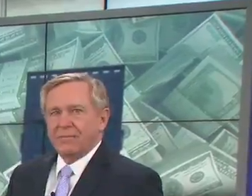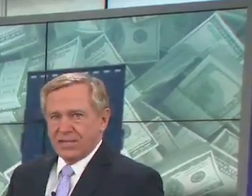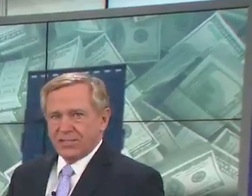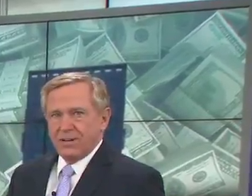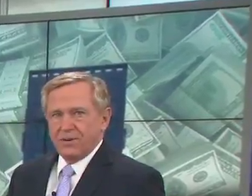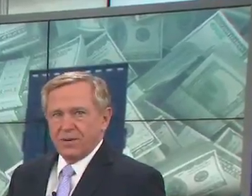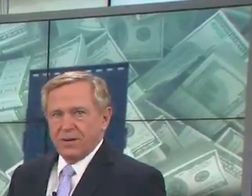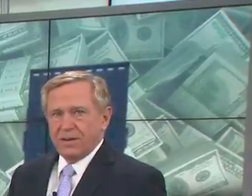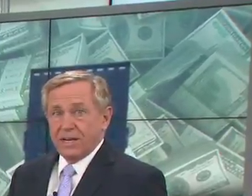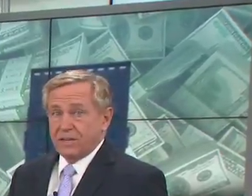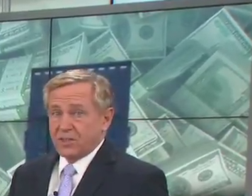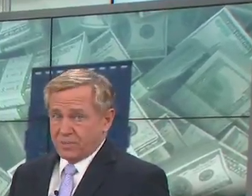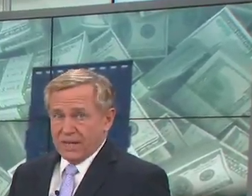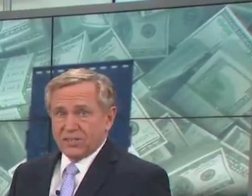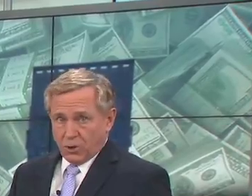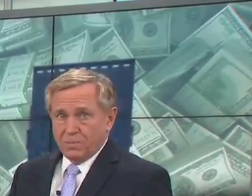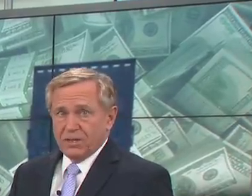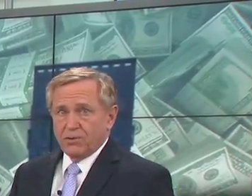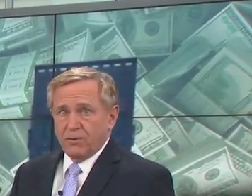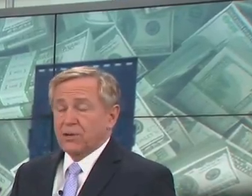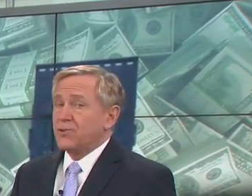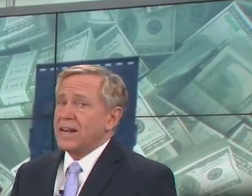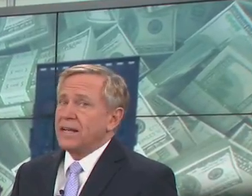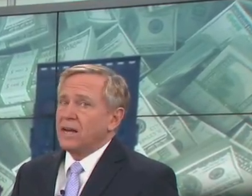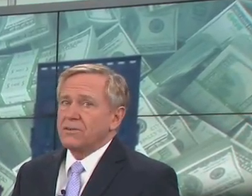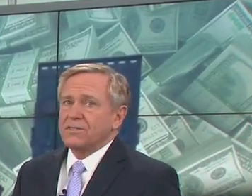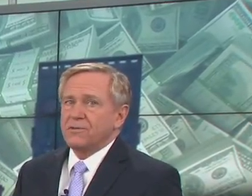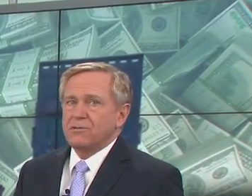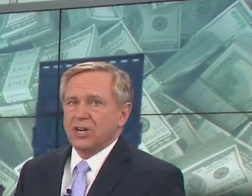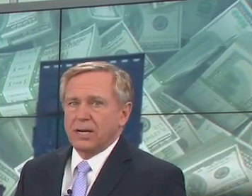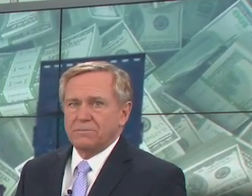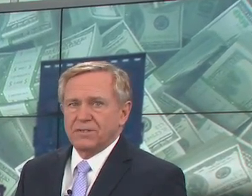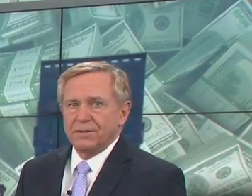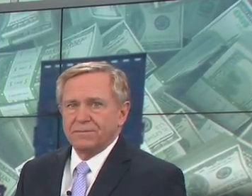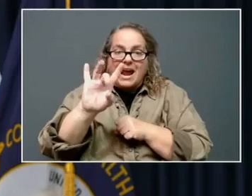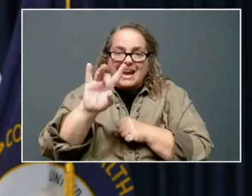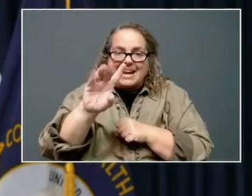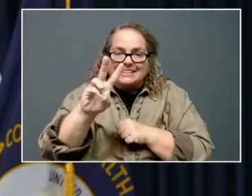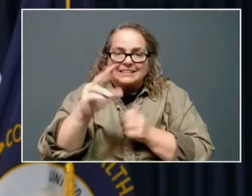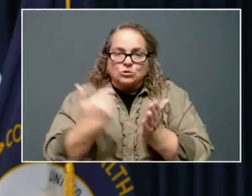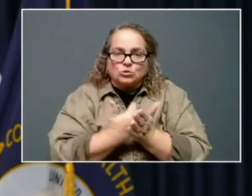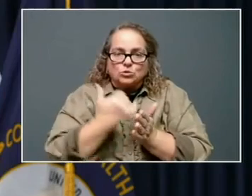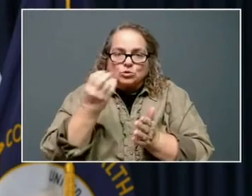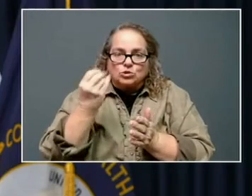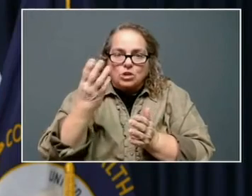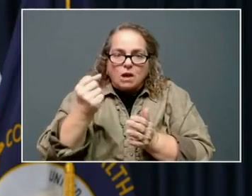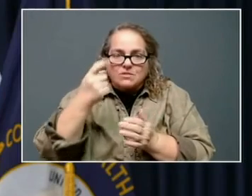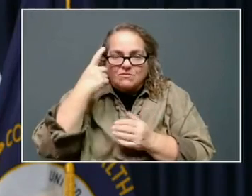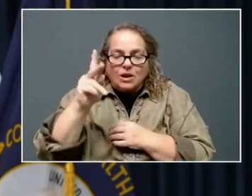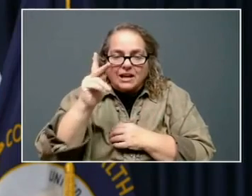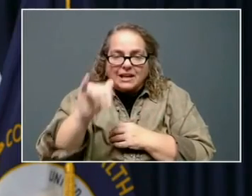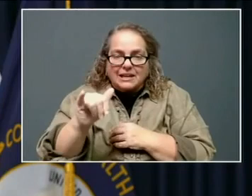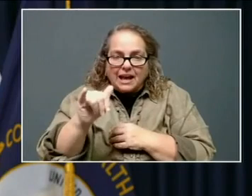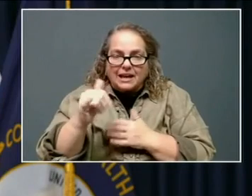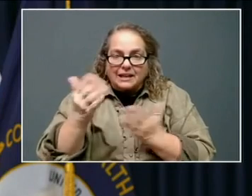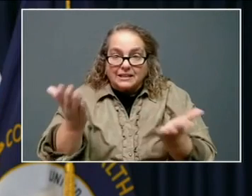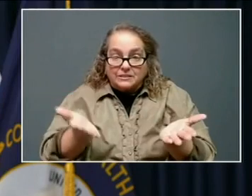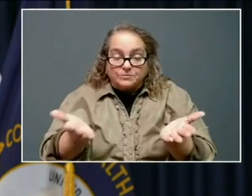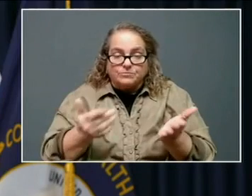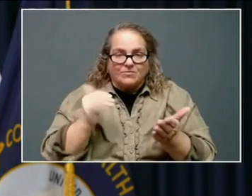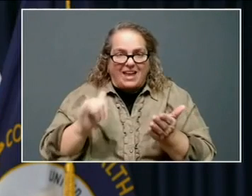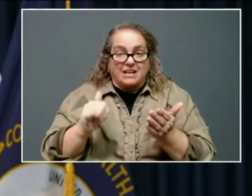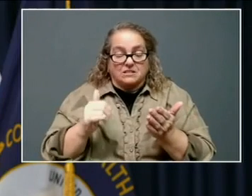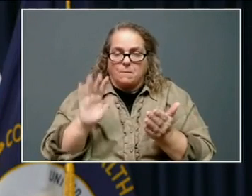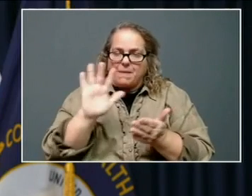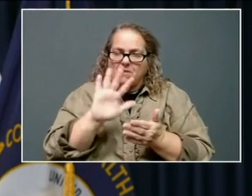An Oregon-based cell phone company announces plans to open in Louisville, creating hundreds of new jobs. That's nearly 500 jobs, and a vast majority